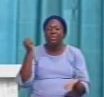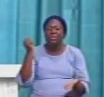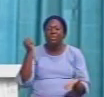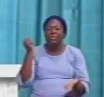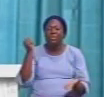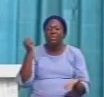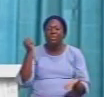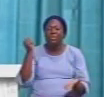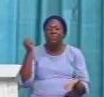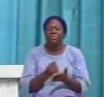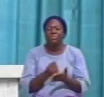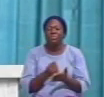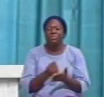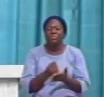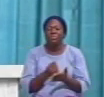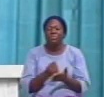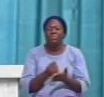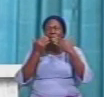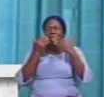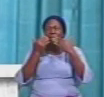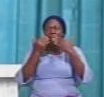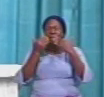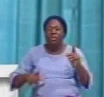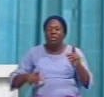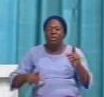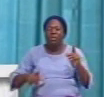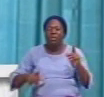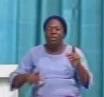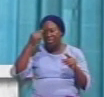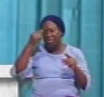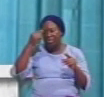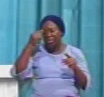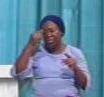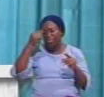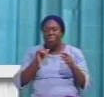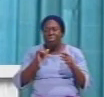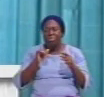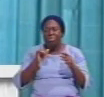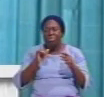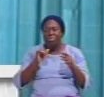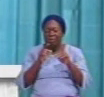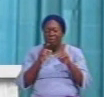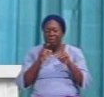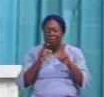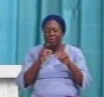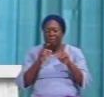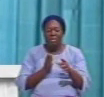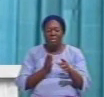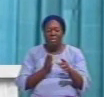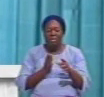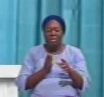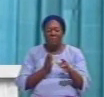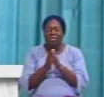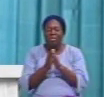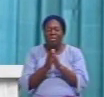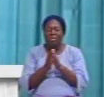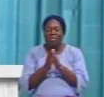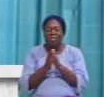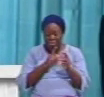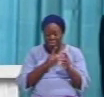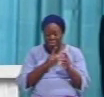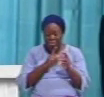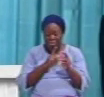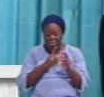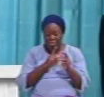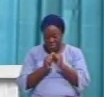Let us thank the Lord and bless the Lord. The Lord has heard our prayers. Let's worship him. Let's bless him. Let's